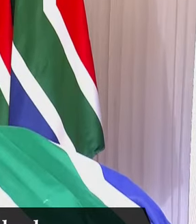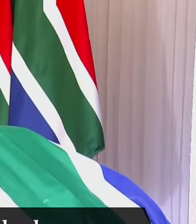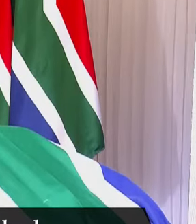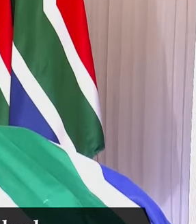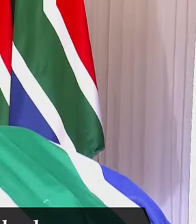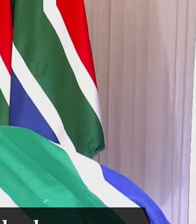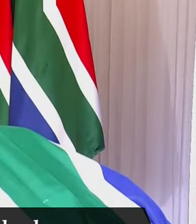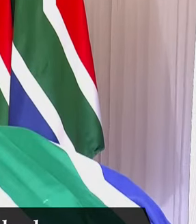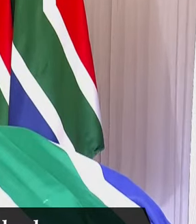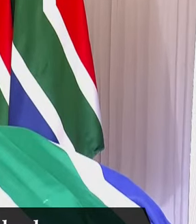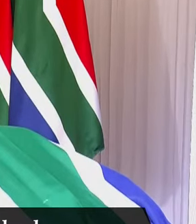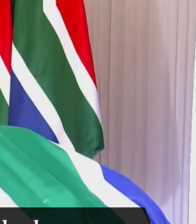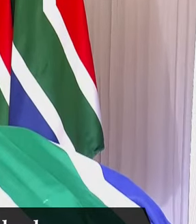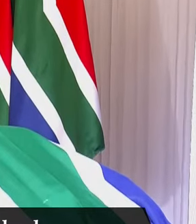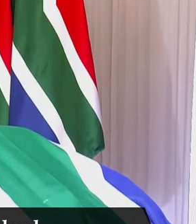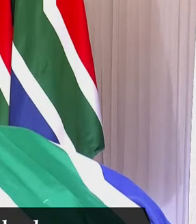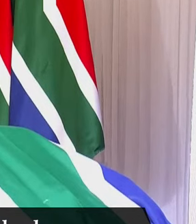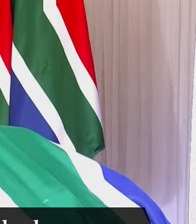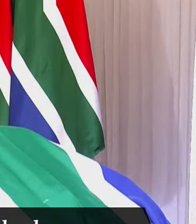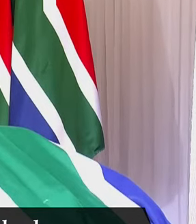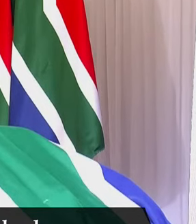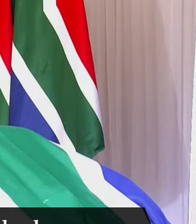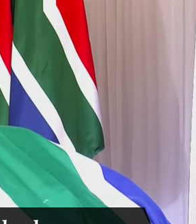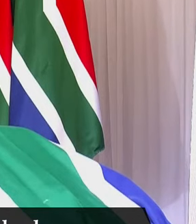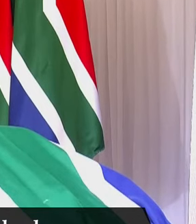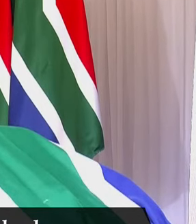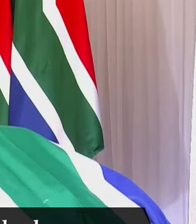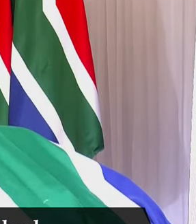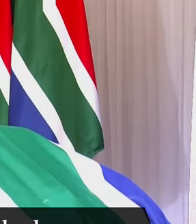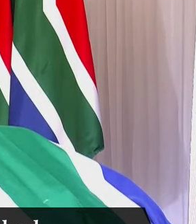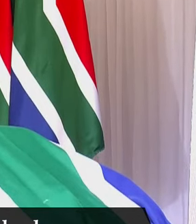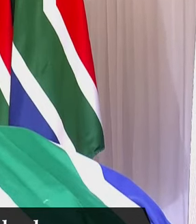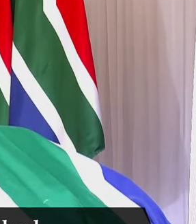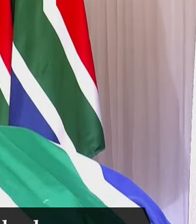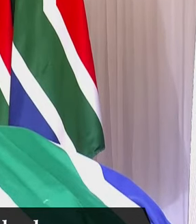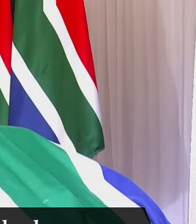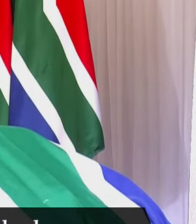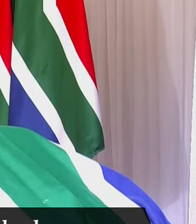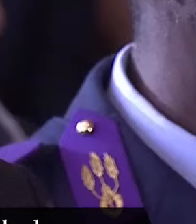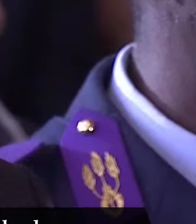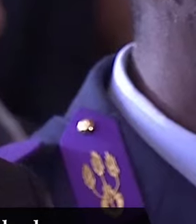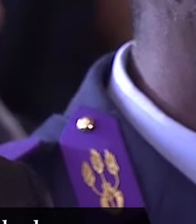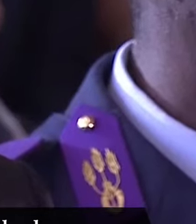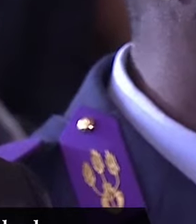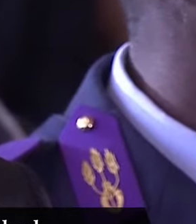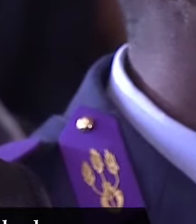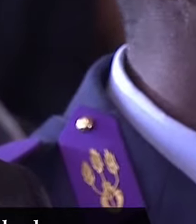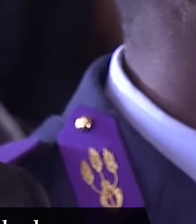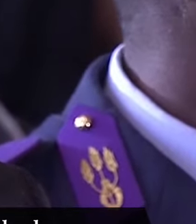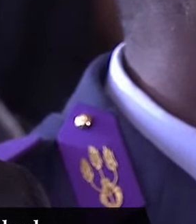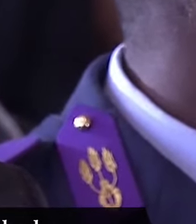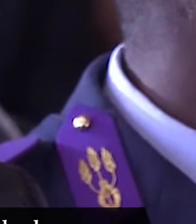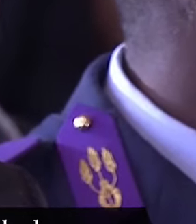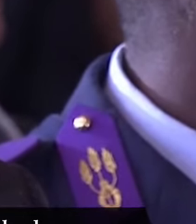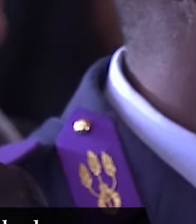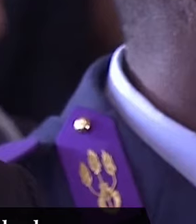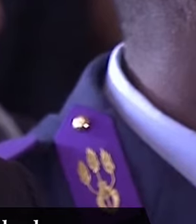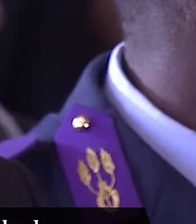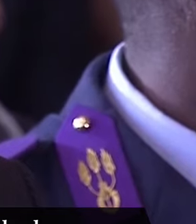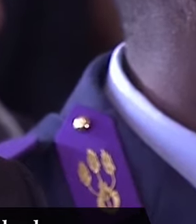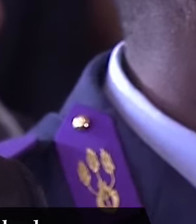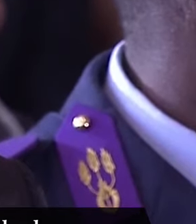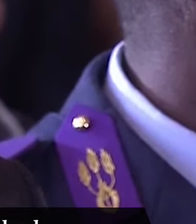Comrade Ronnie is speaking here today on behalf of the South African Communist Party. General Secretary